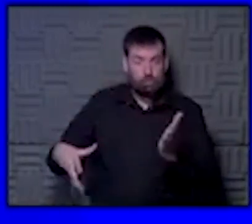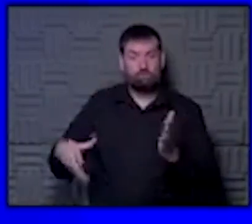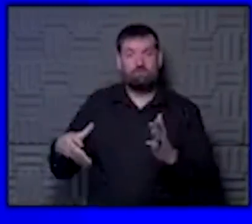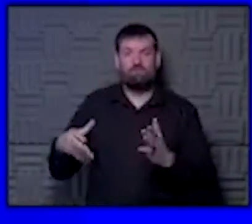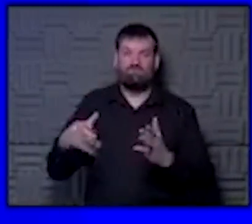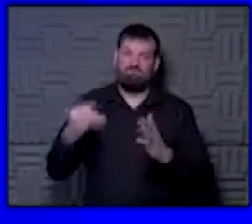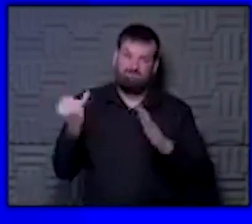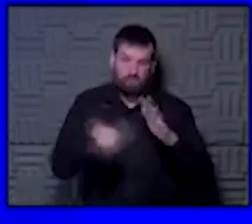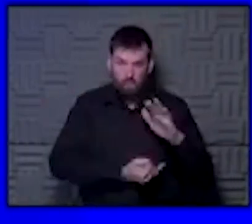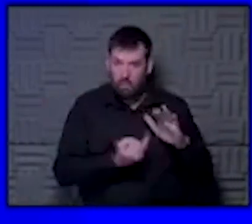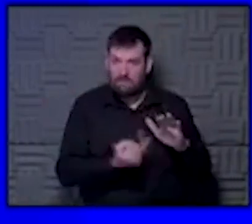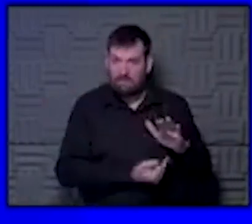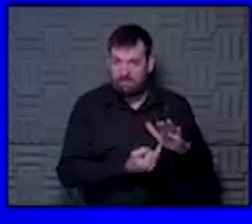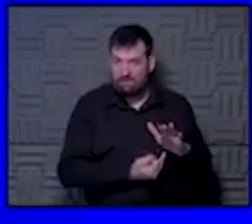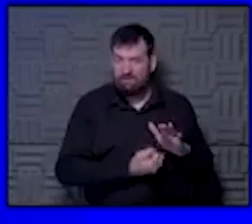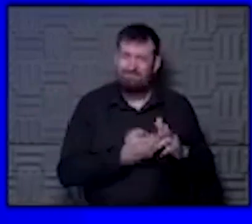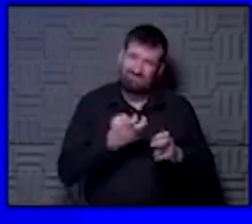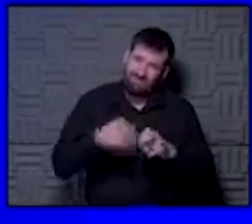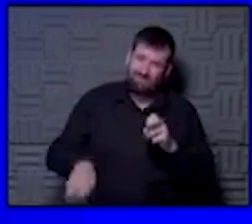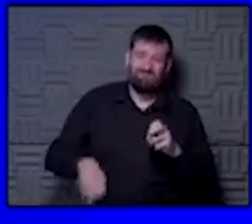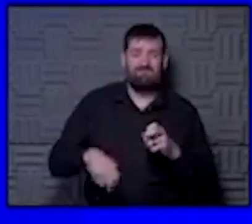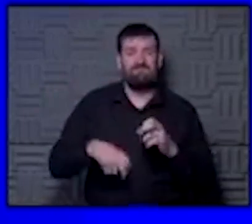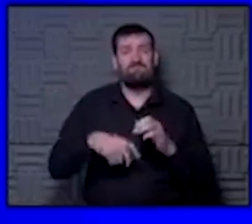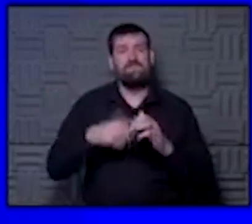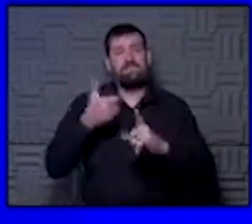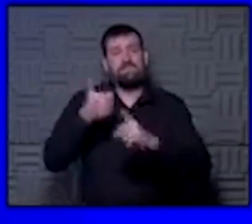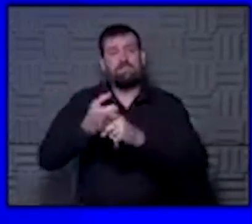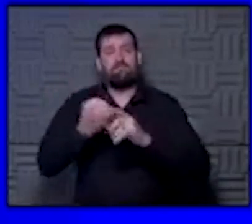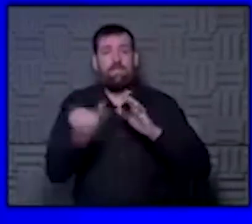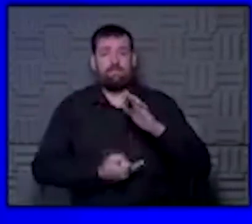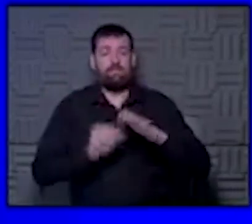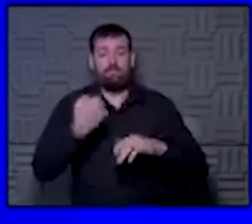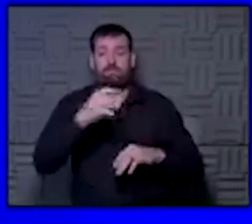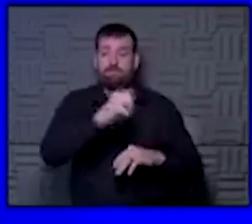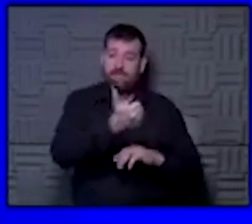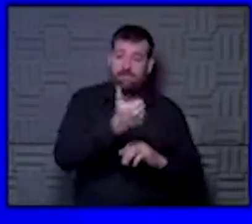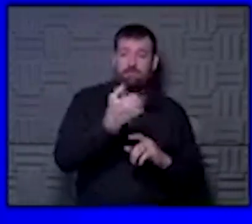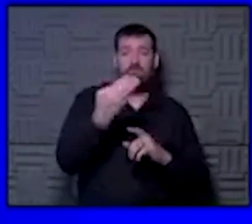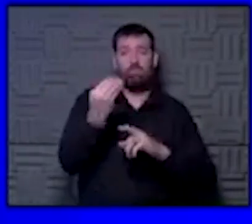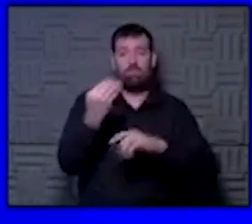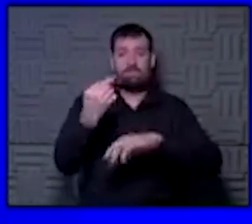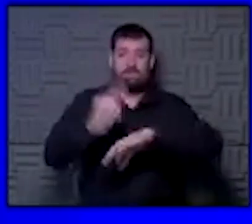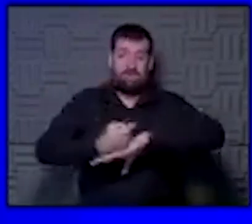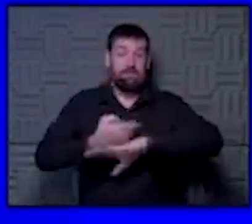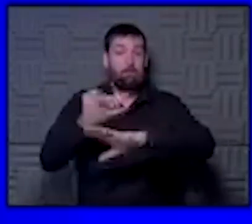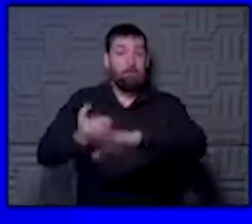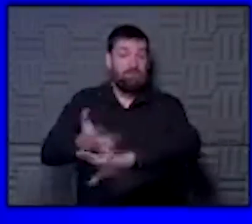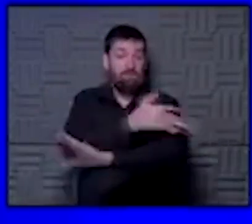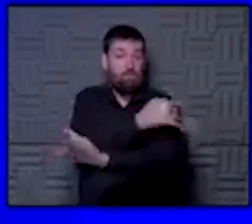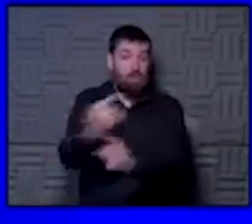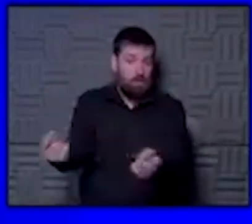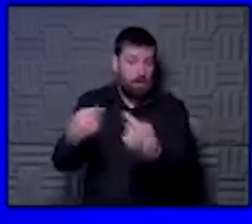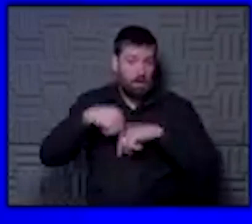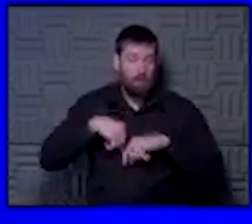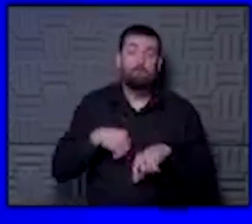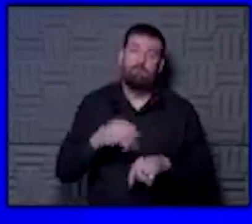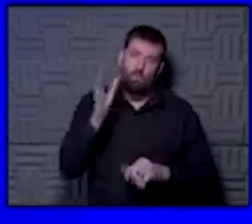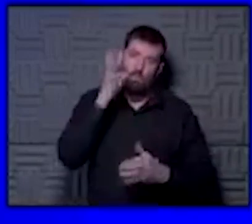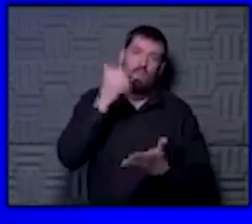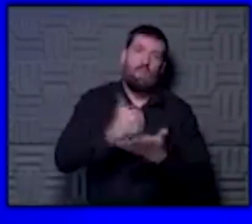to quarantine or self-isolate for 10 or 14 days prior to coming home, that will help reduce exposure in those preceding